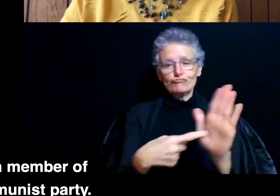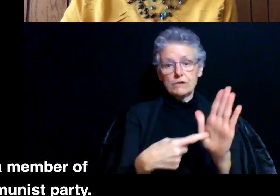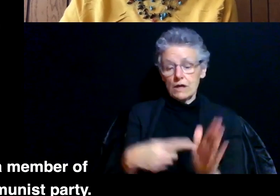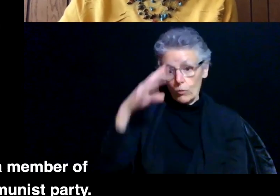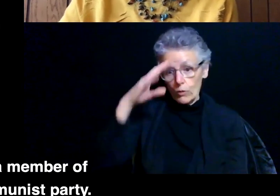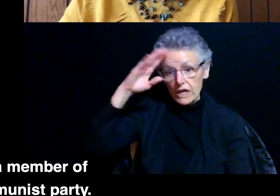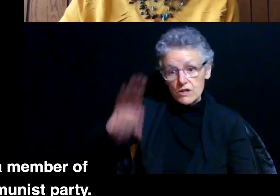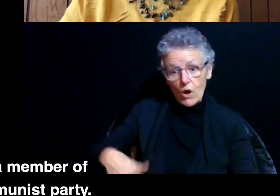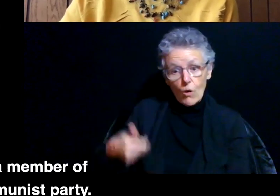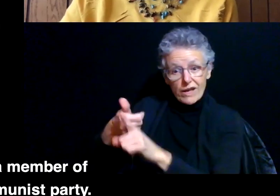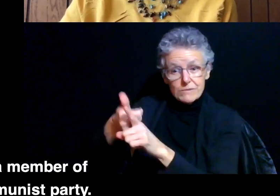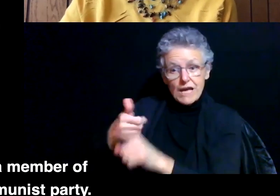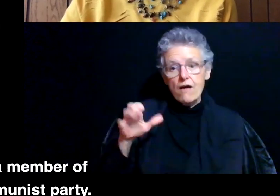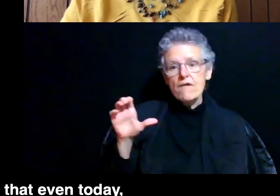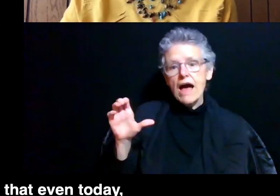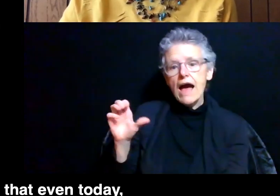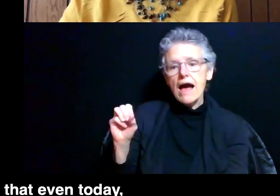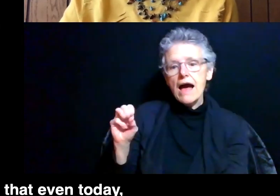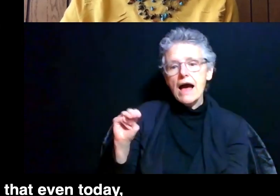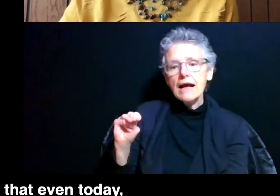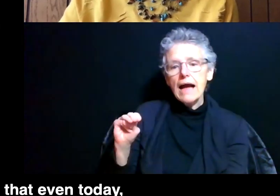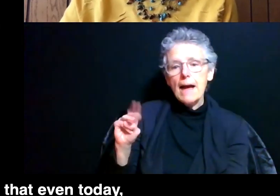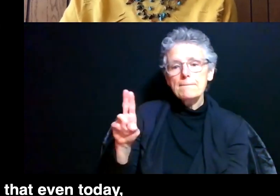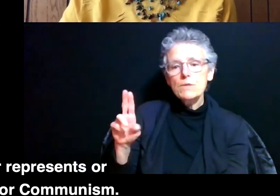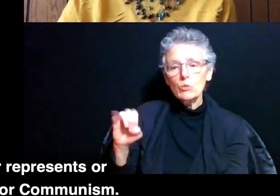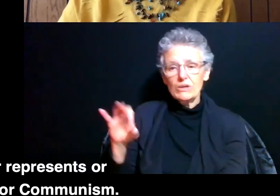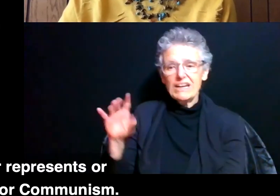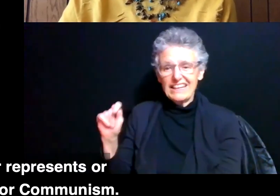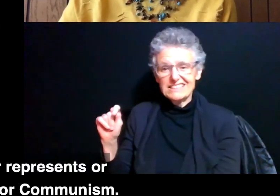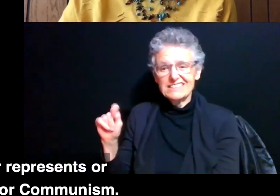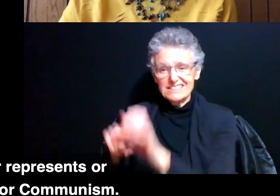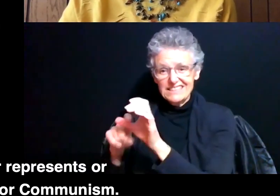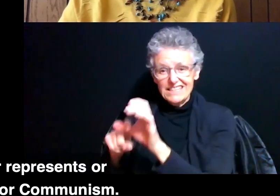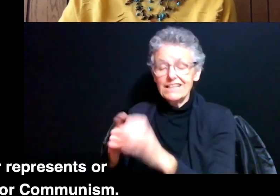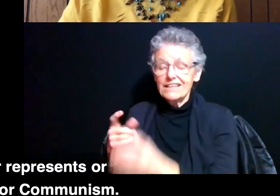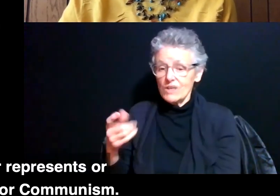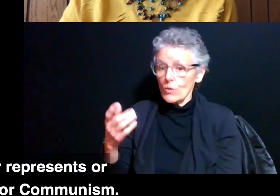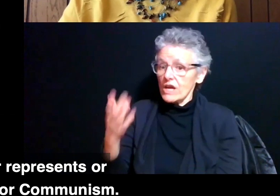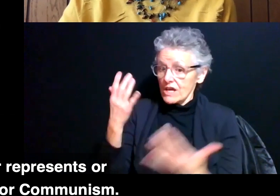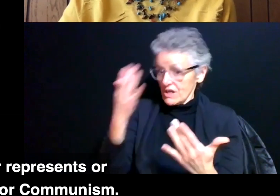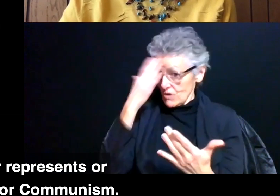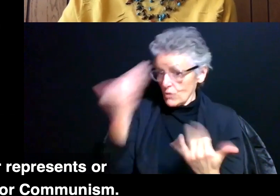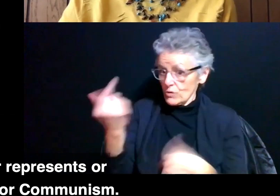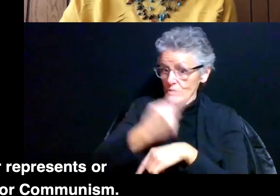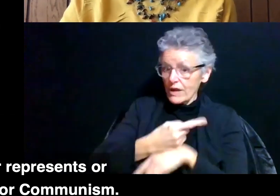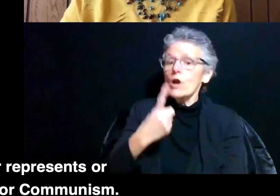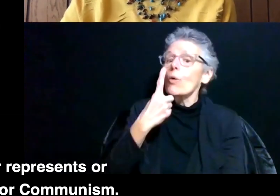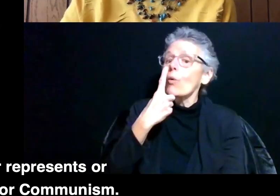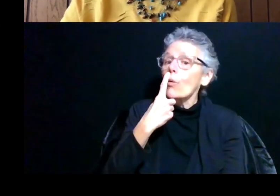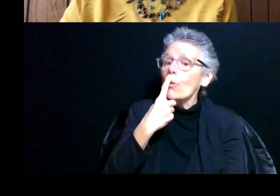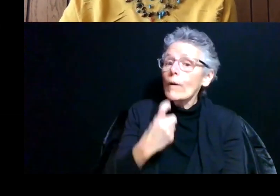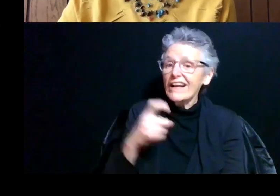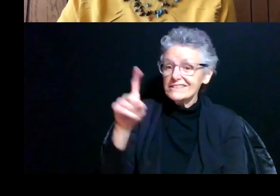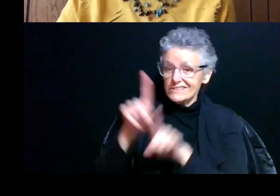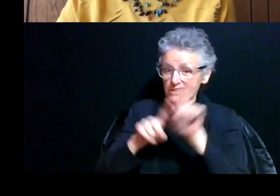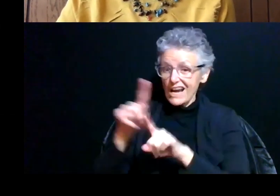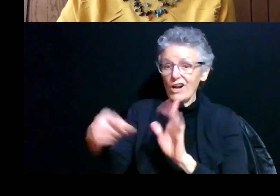communist. He was a member of the Communist Party. And we know that even today, the red star represents or is a symbol for communism.